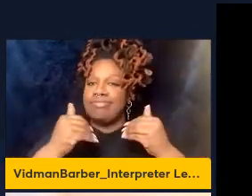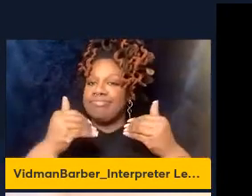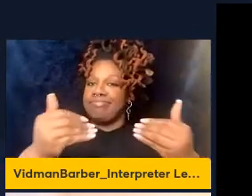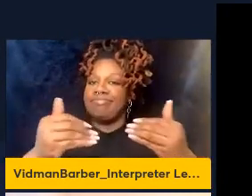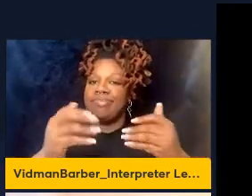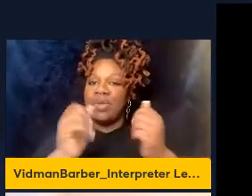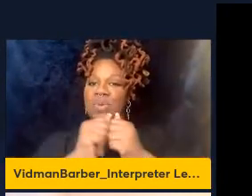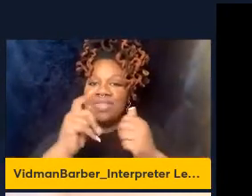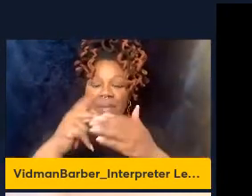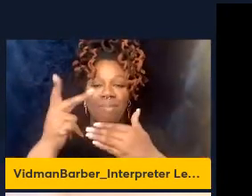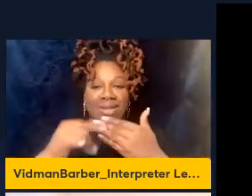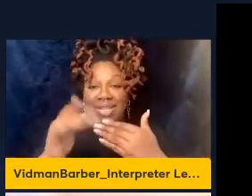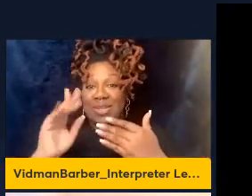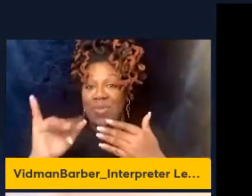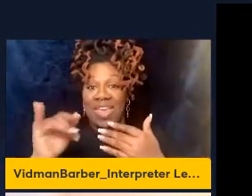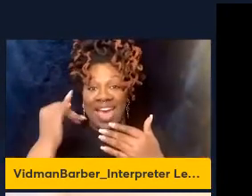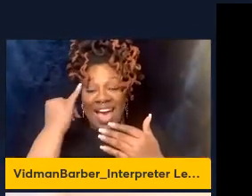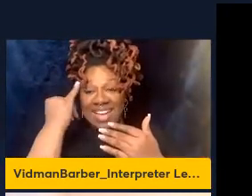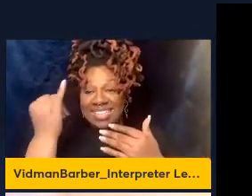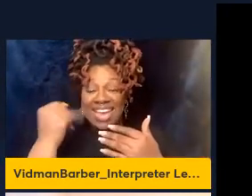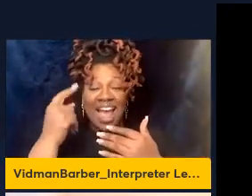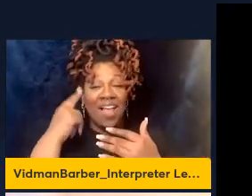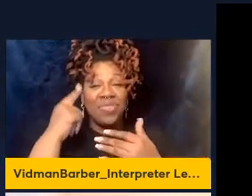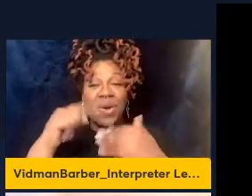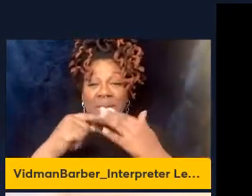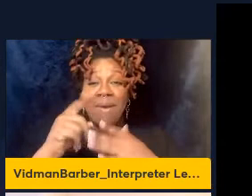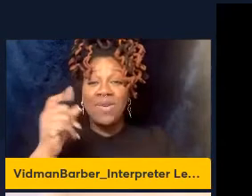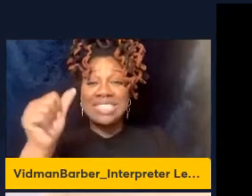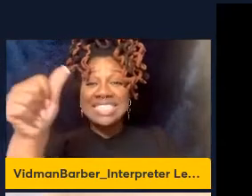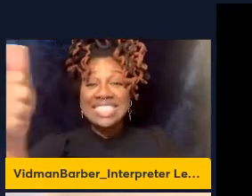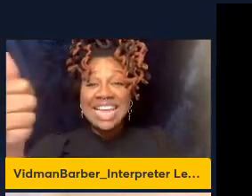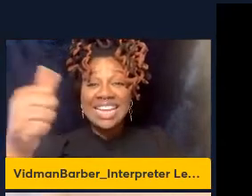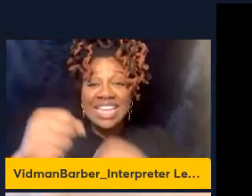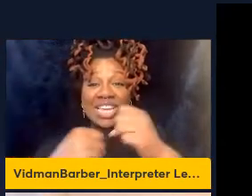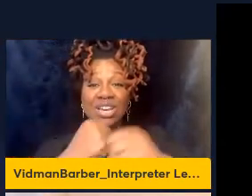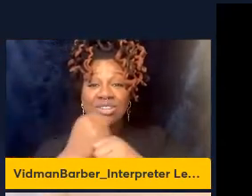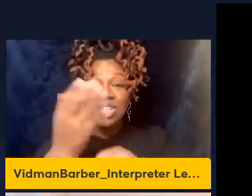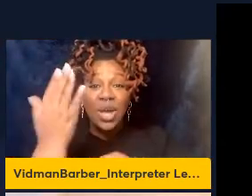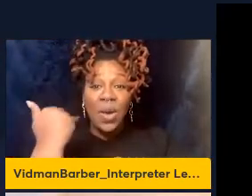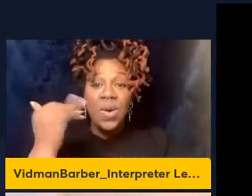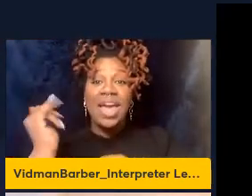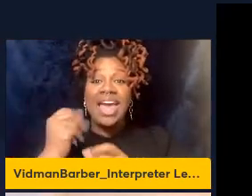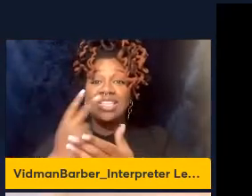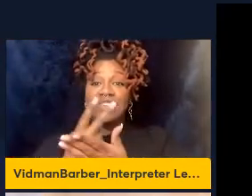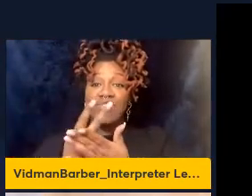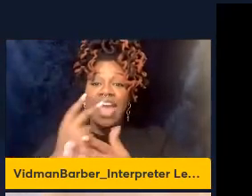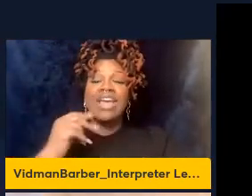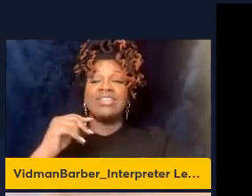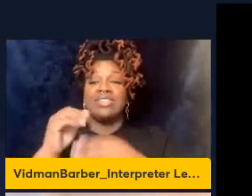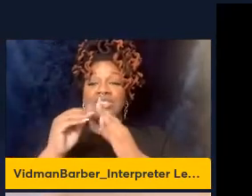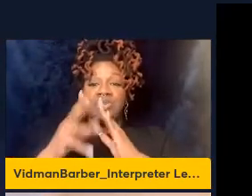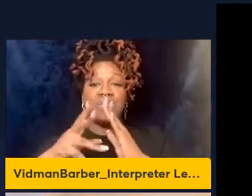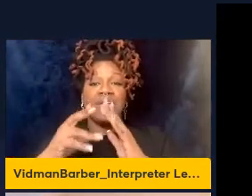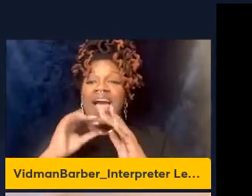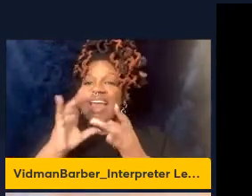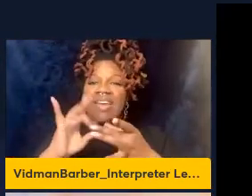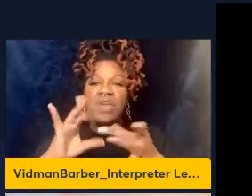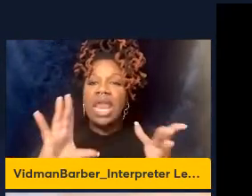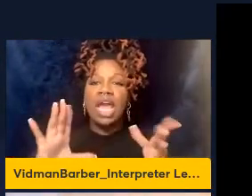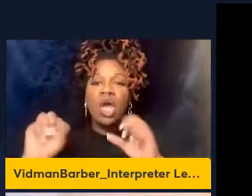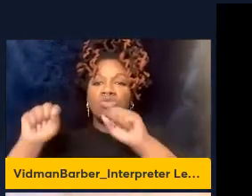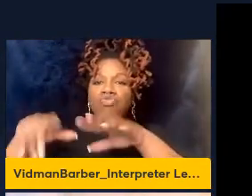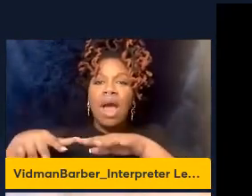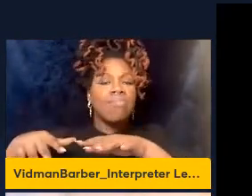this idea that I thought of 10 years ago as a grad student, I never let go of it. I decided to keep on pushing, being resilient,